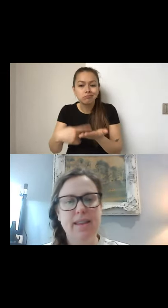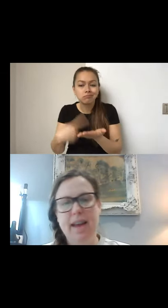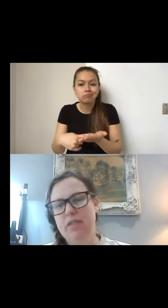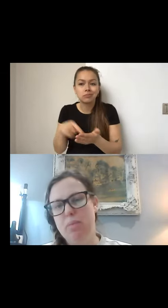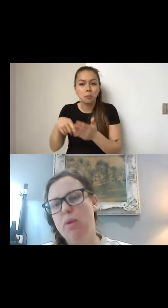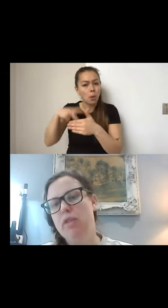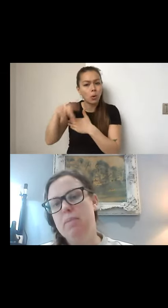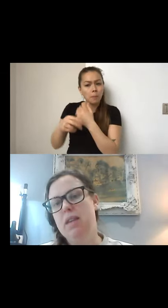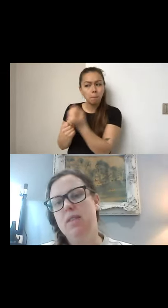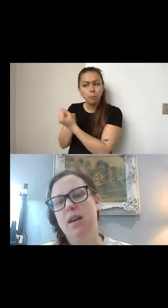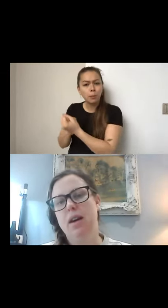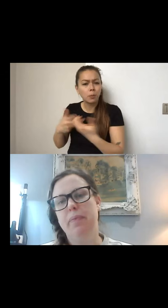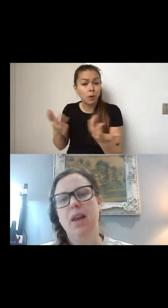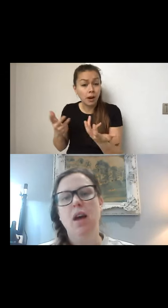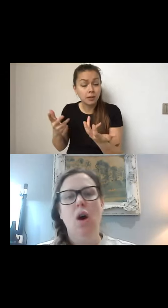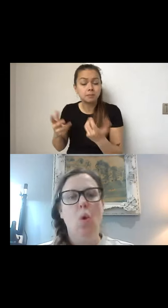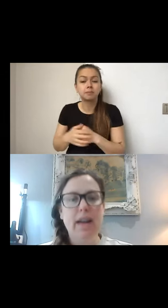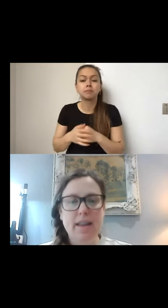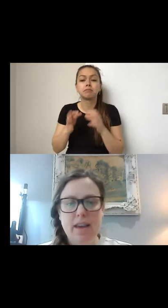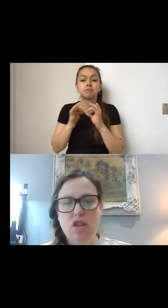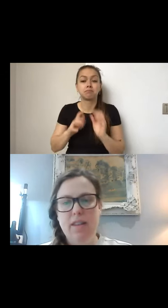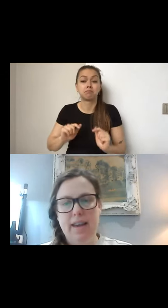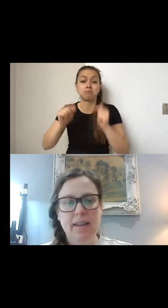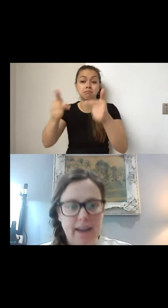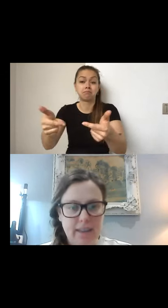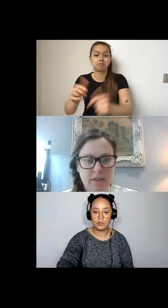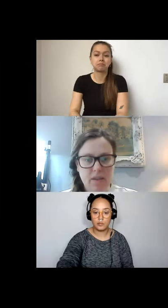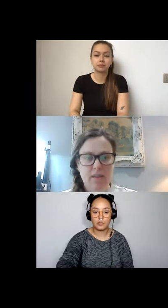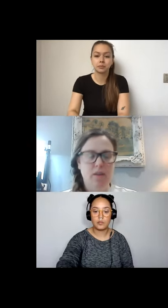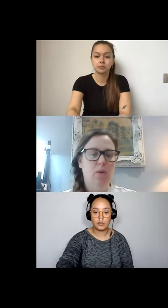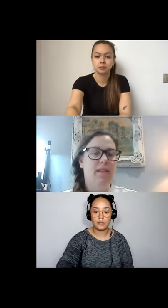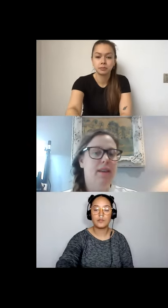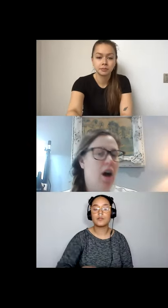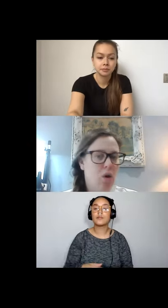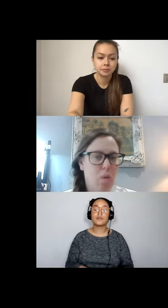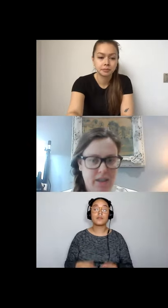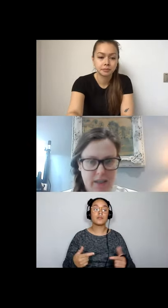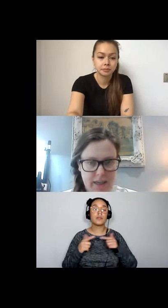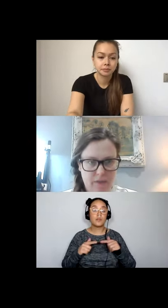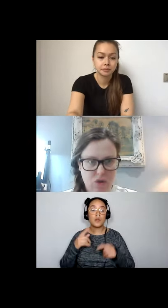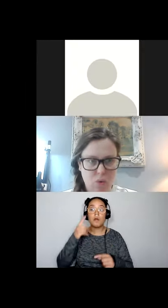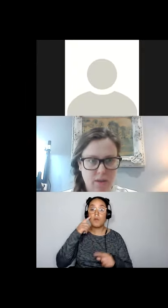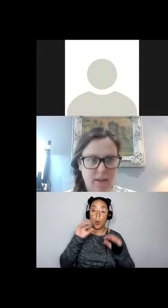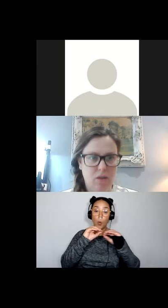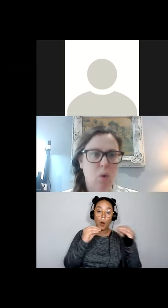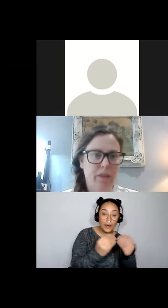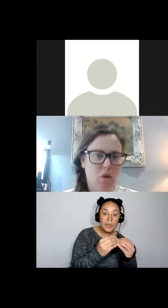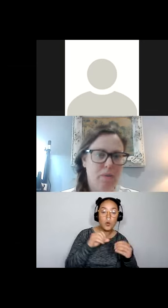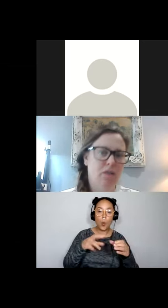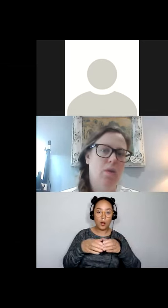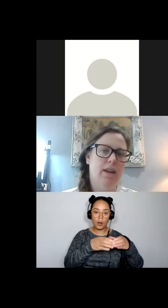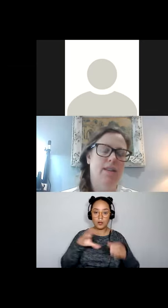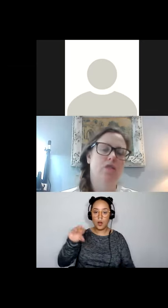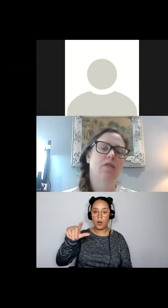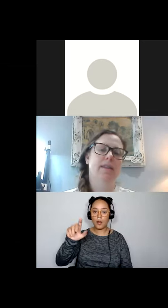So as I said, this program gives organizations and collectives. So it's not open to individuals. It's only